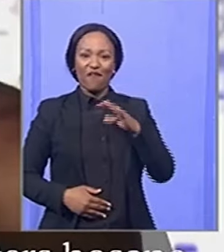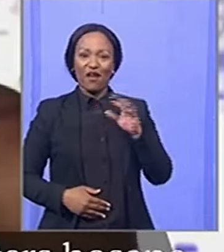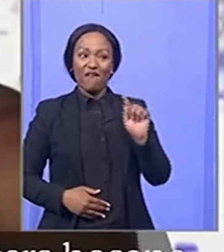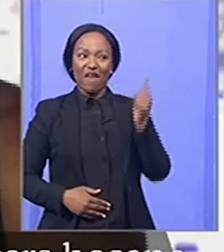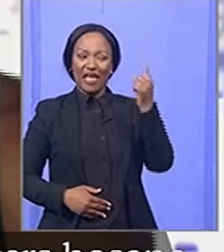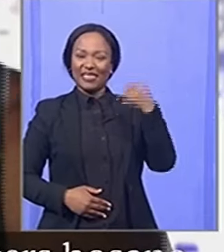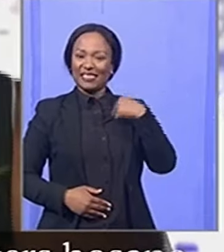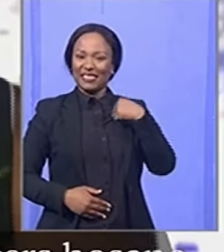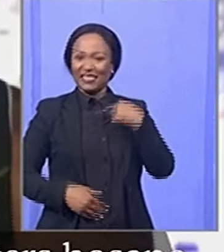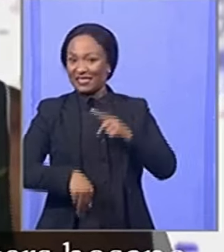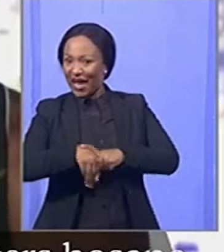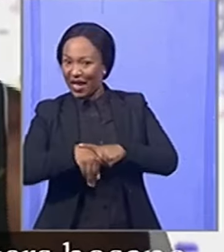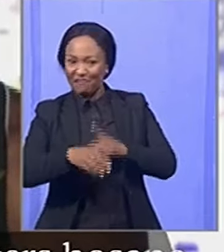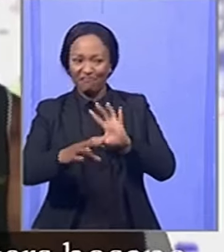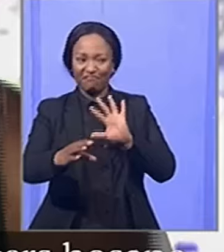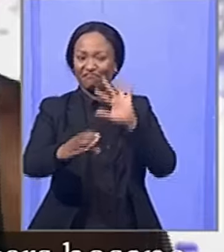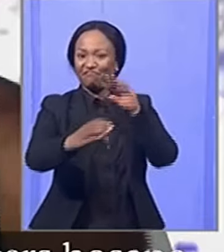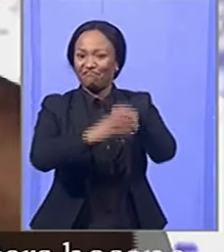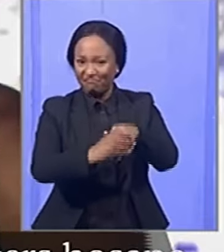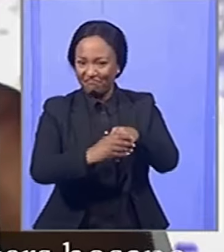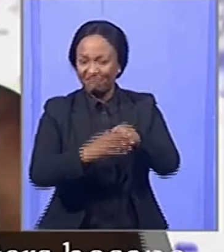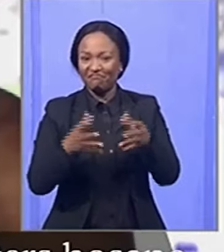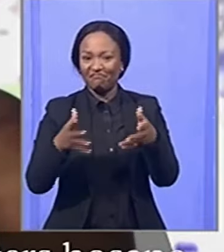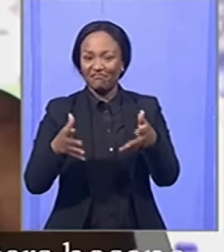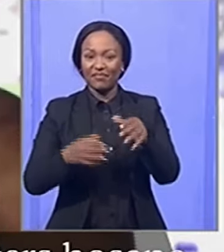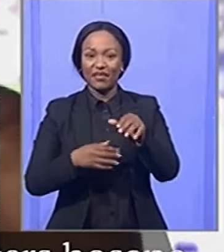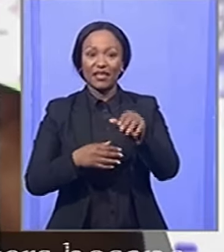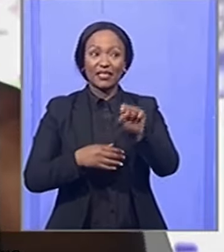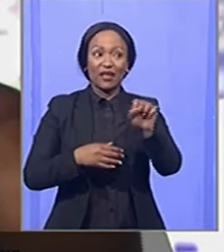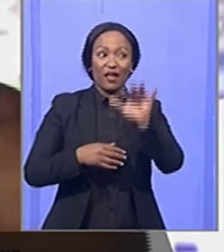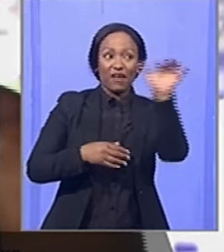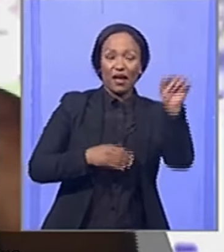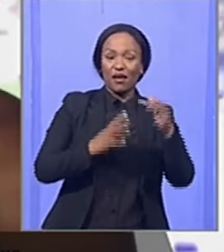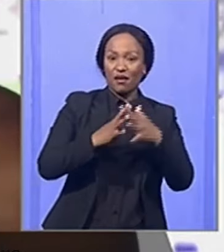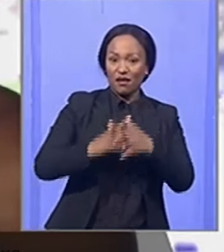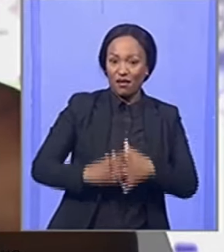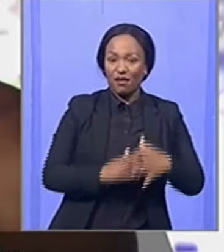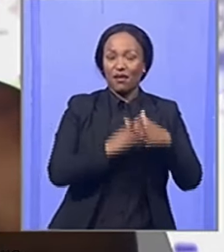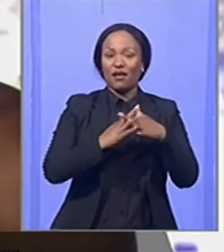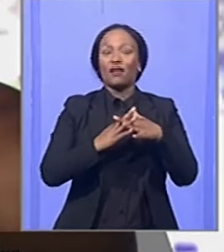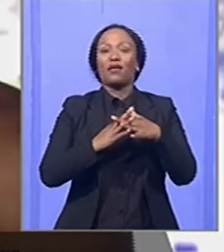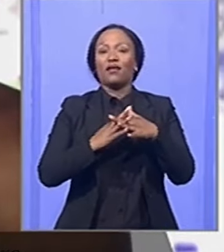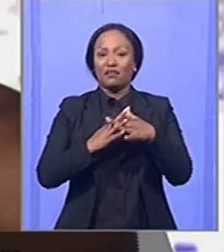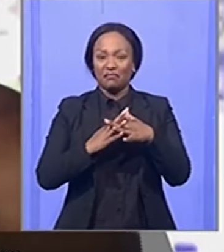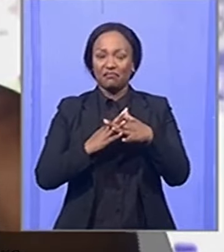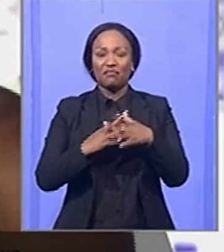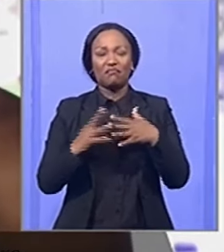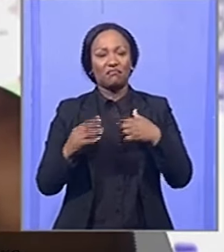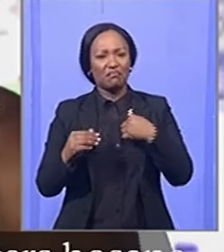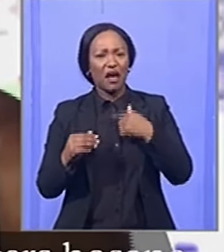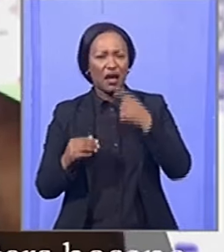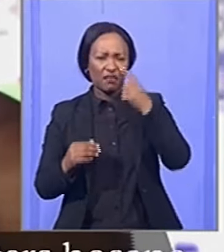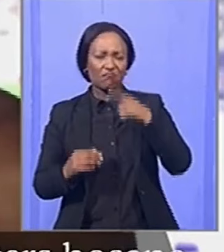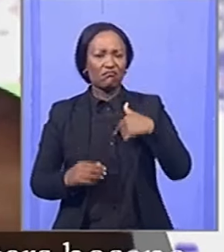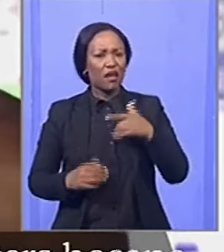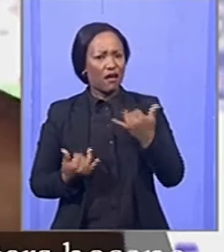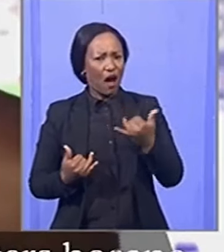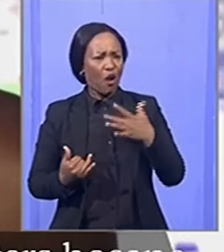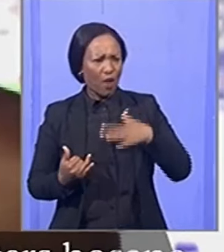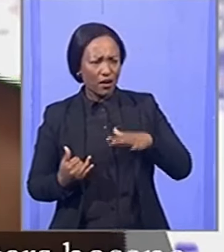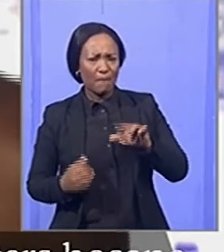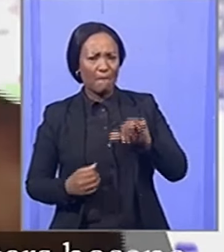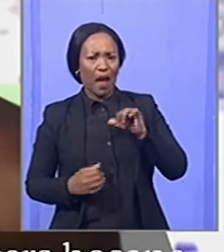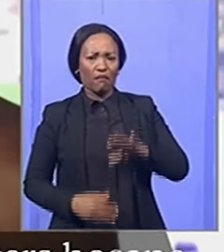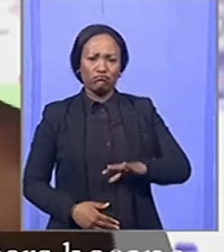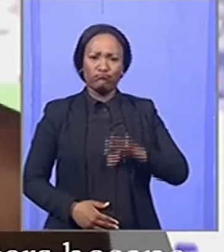fastest time outside of South Africa and America, or tie fastest, and I just want to take that confidence and then take it out to this